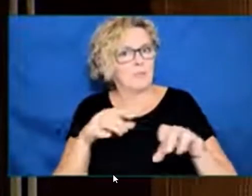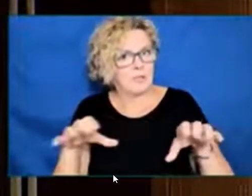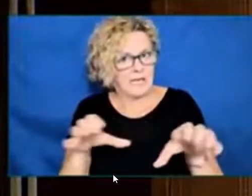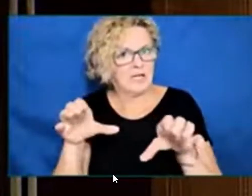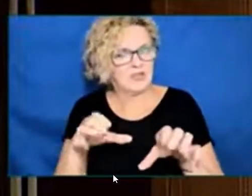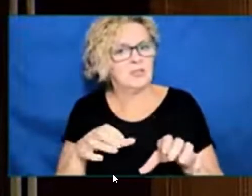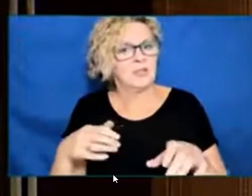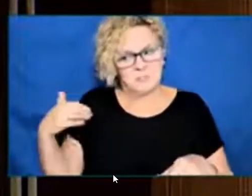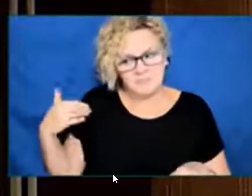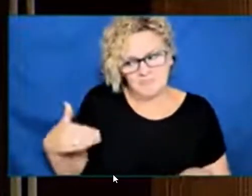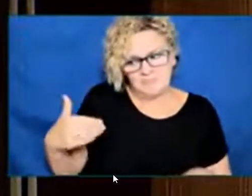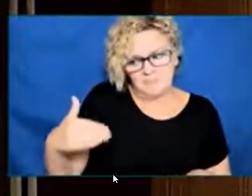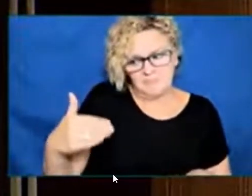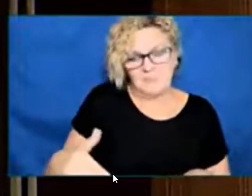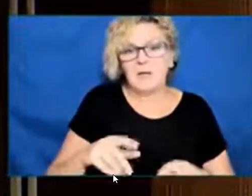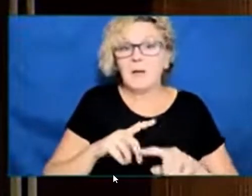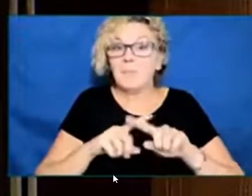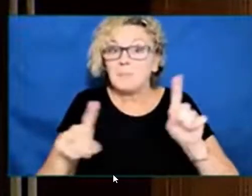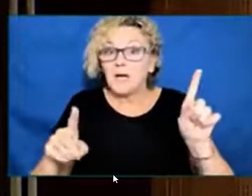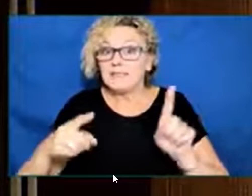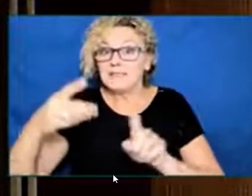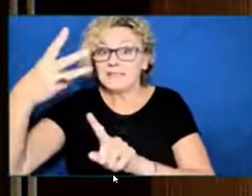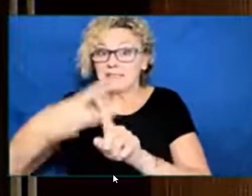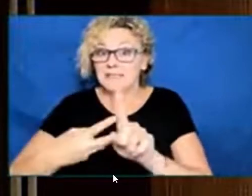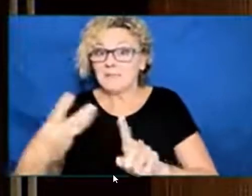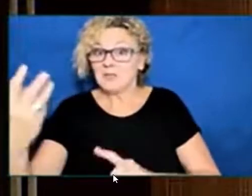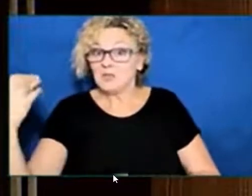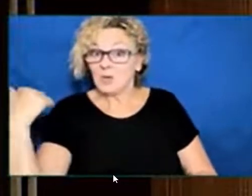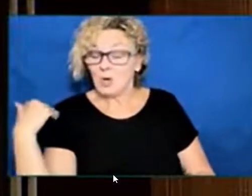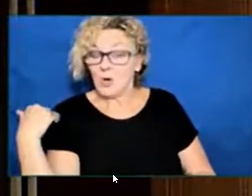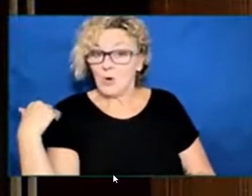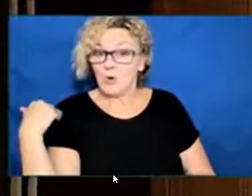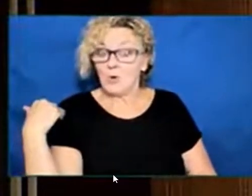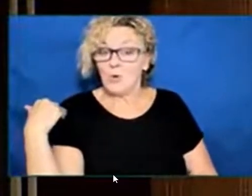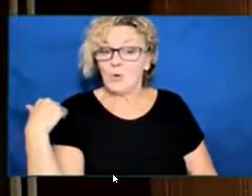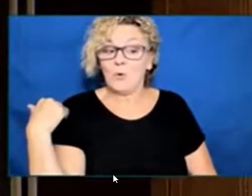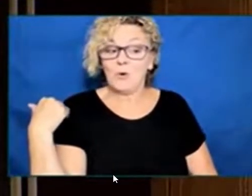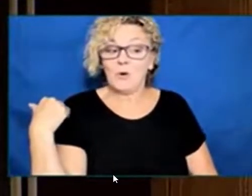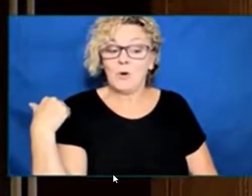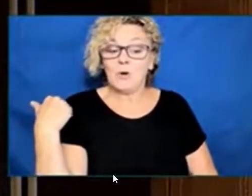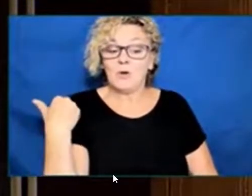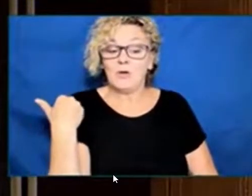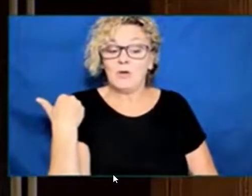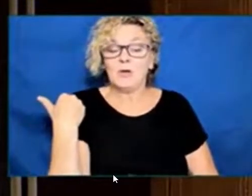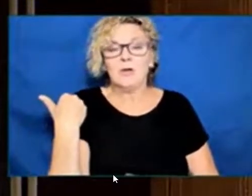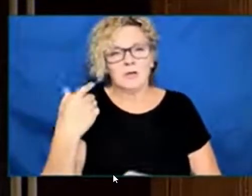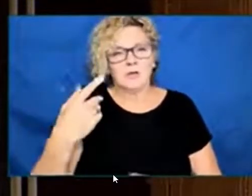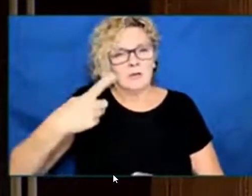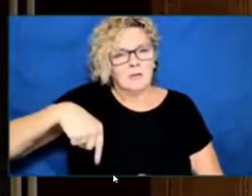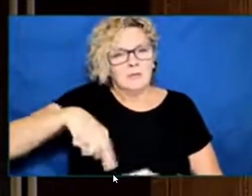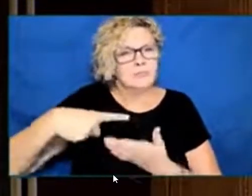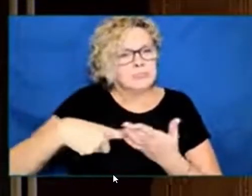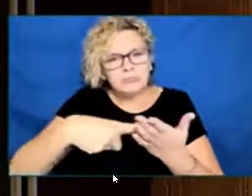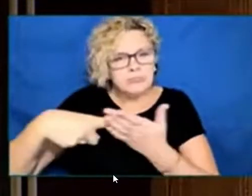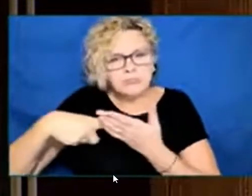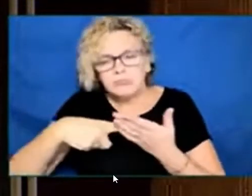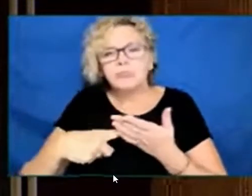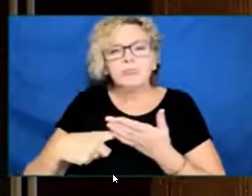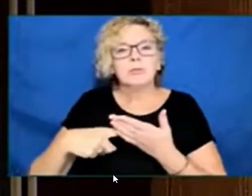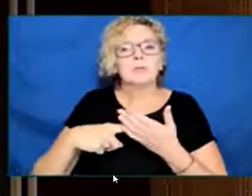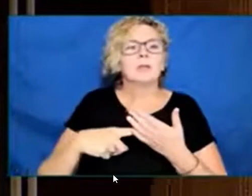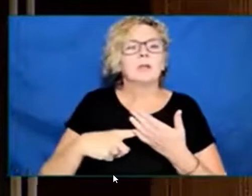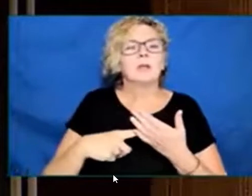ago in the course of the estimates debate, Mr. Speaker, I had this conversation with the